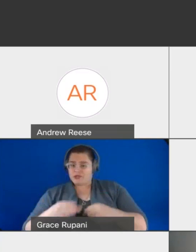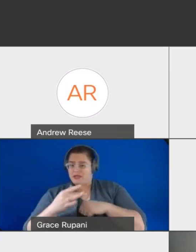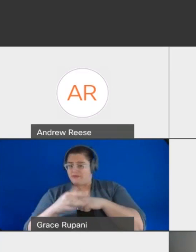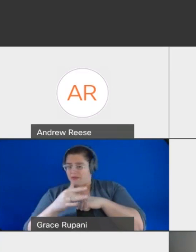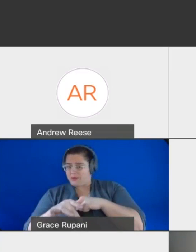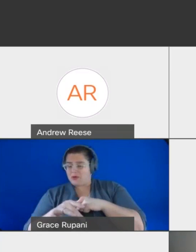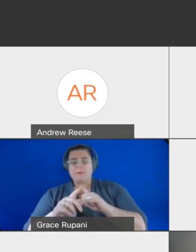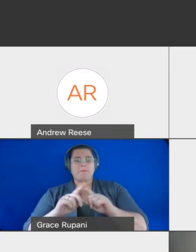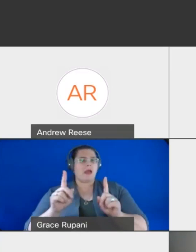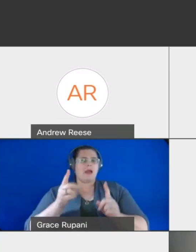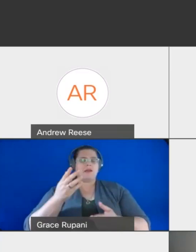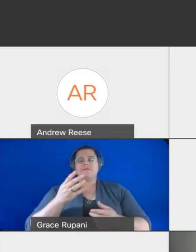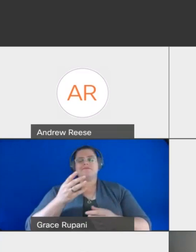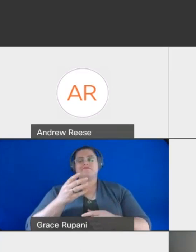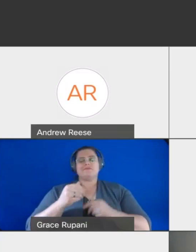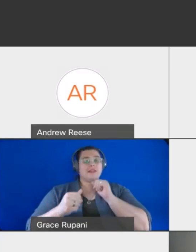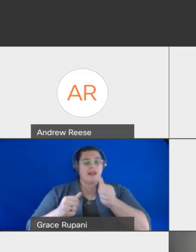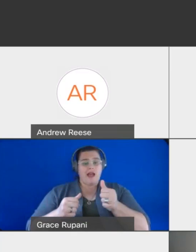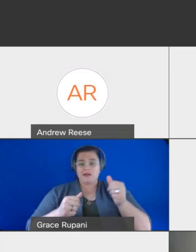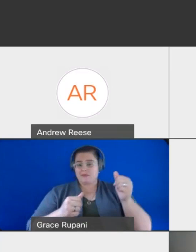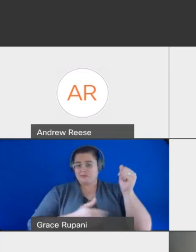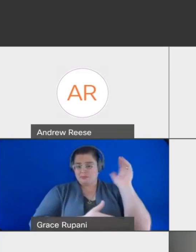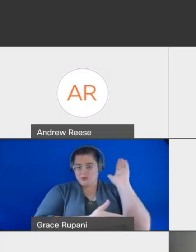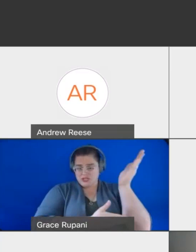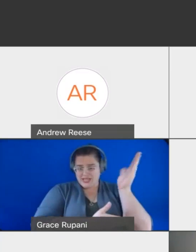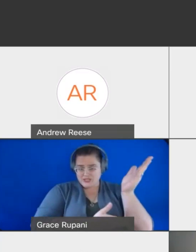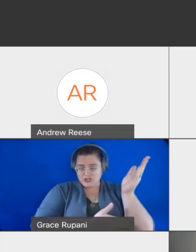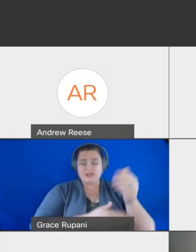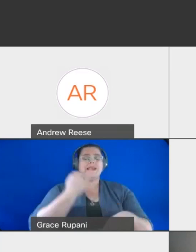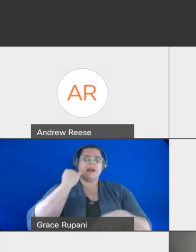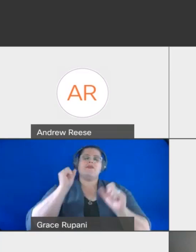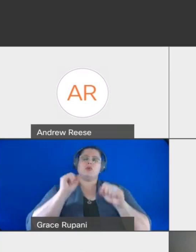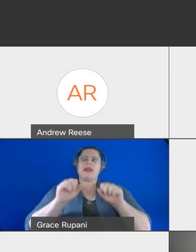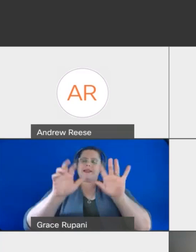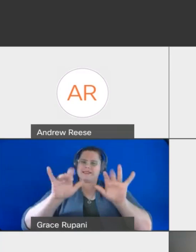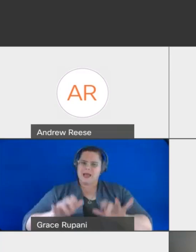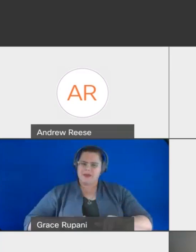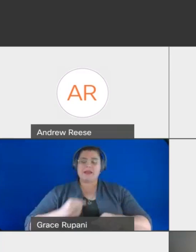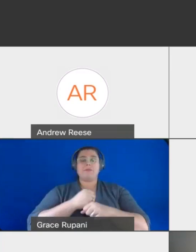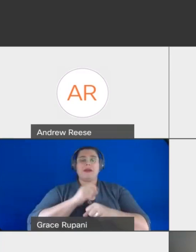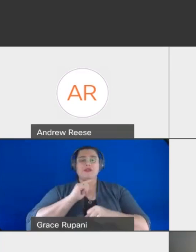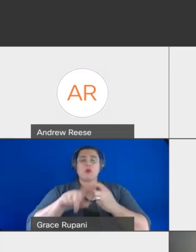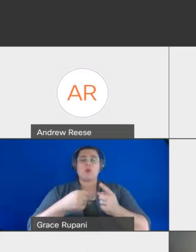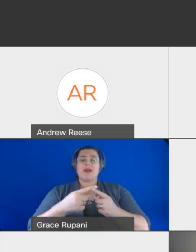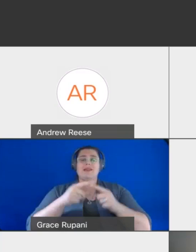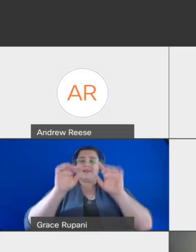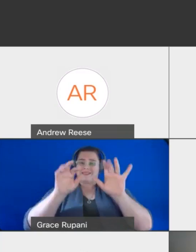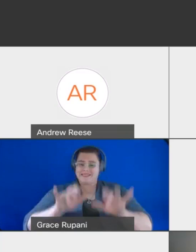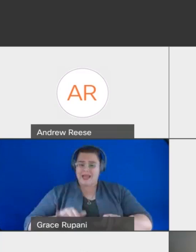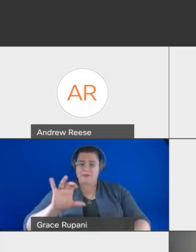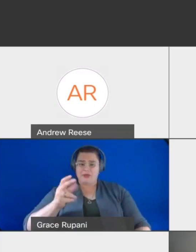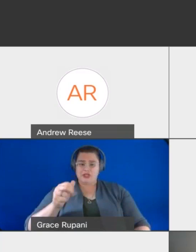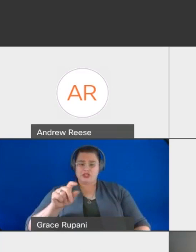but not one of the presenters, if they could just type in and make sure that when you are typing in the chat box, that you